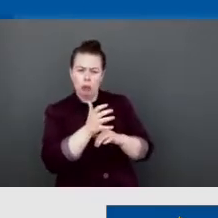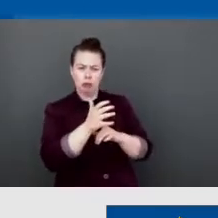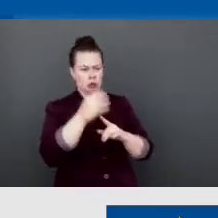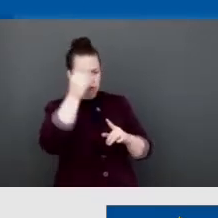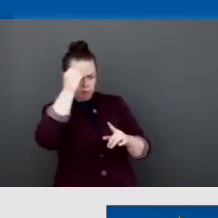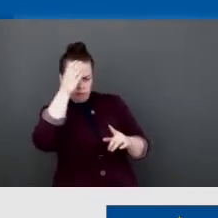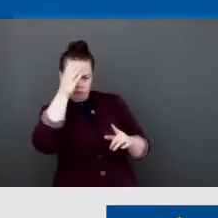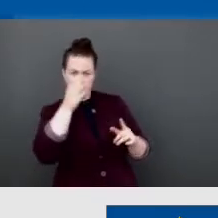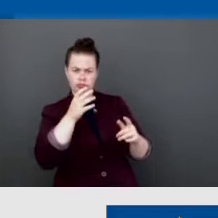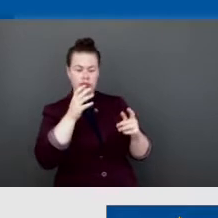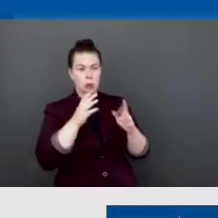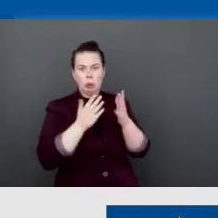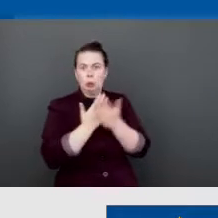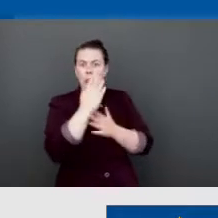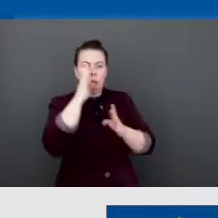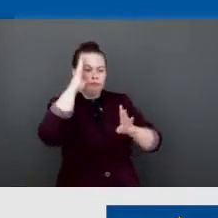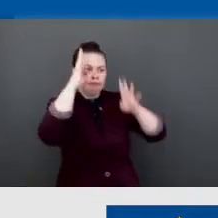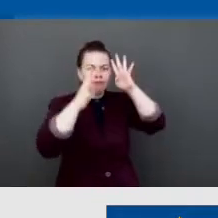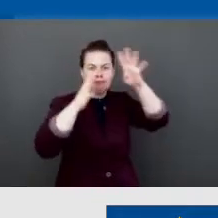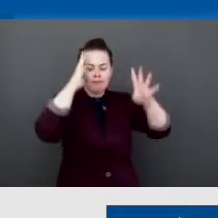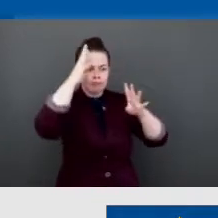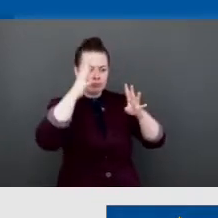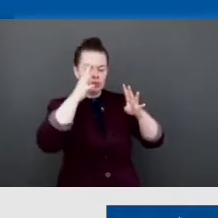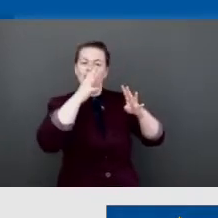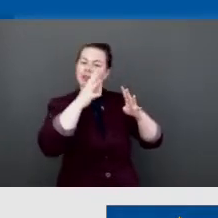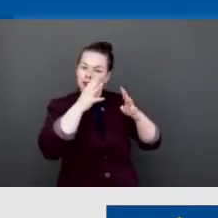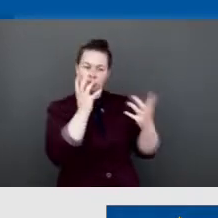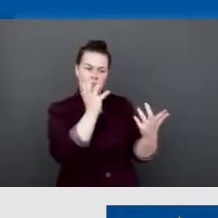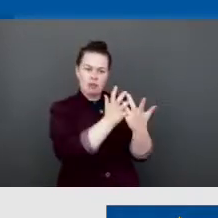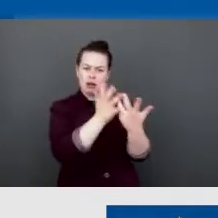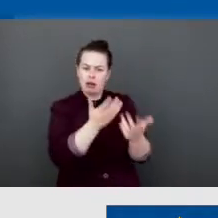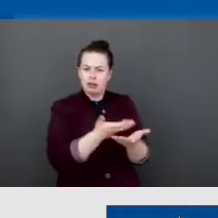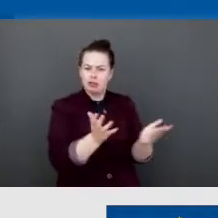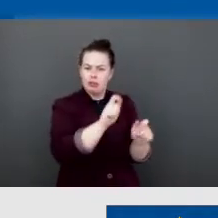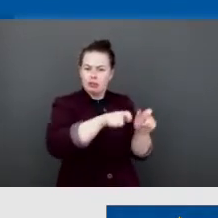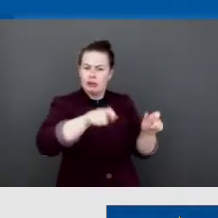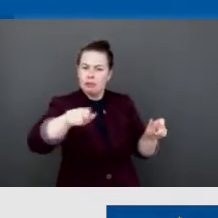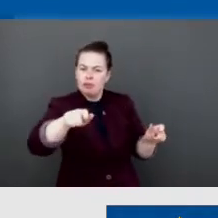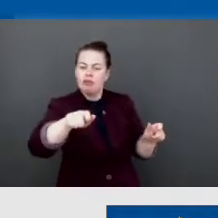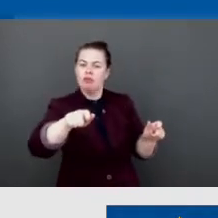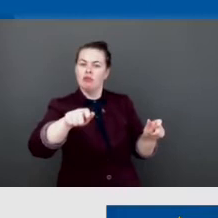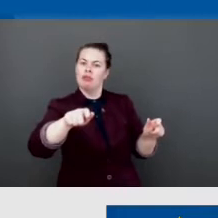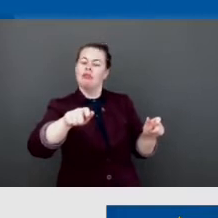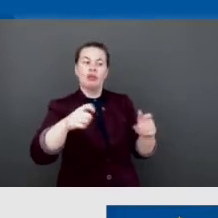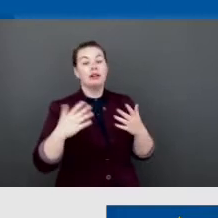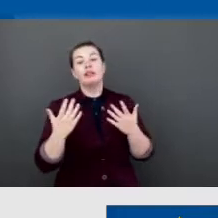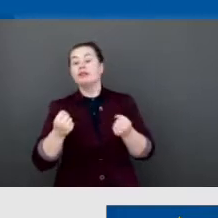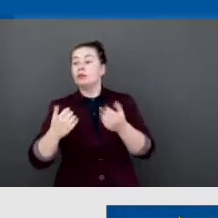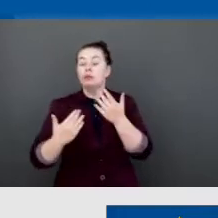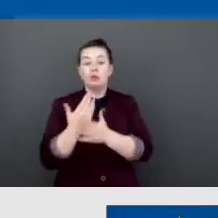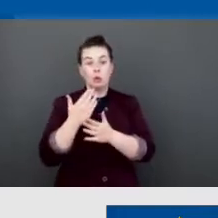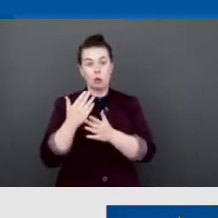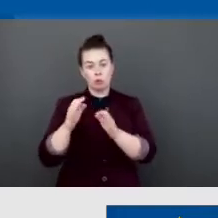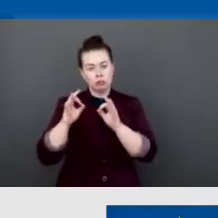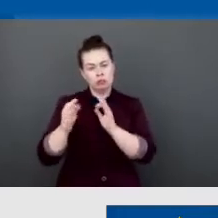cultural approaches, therapeutics, knowledge and innovations, suitable care